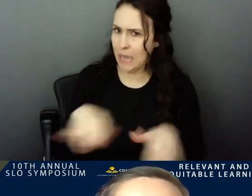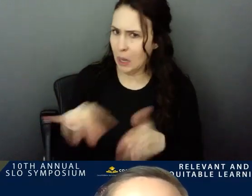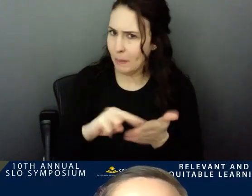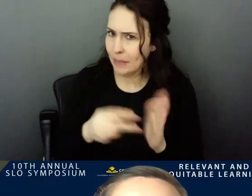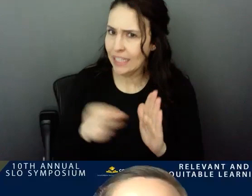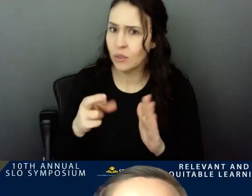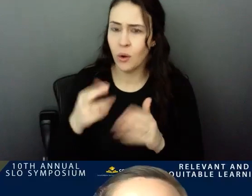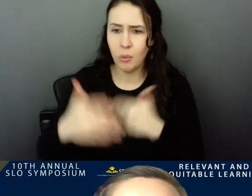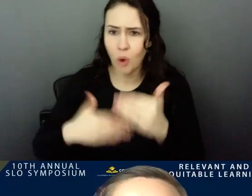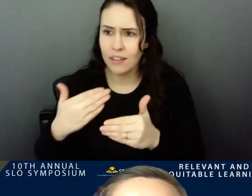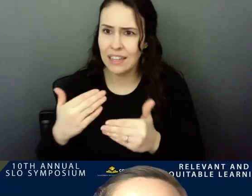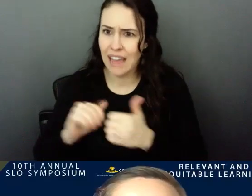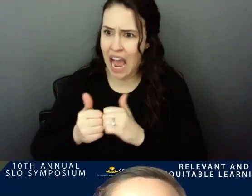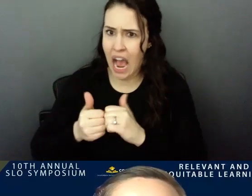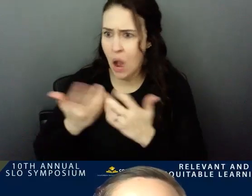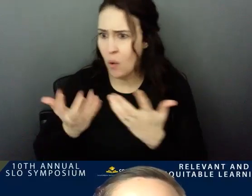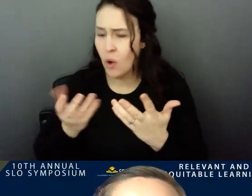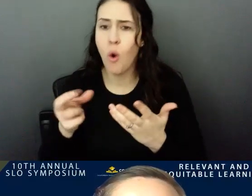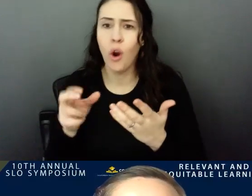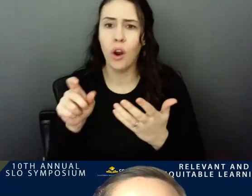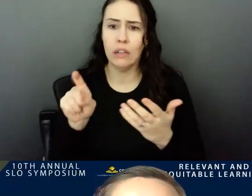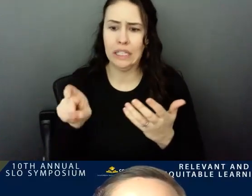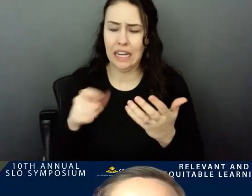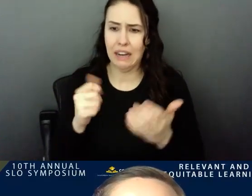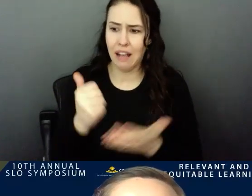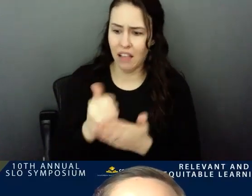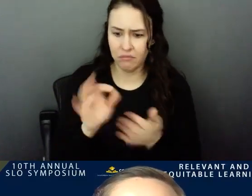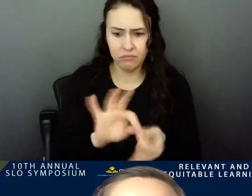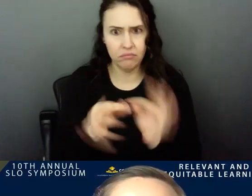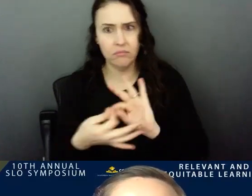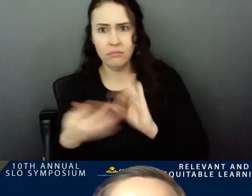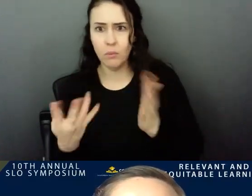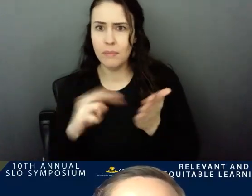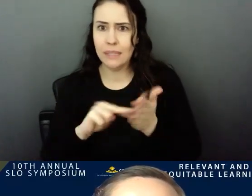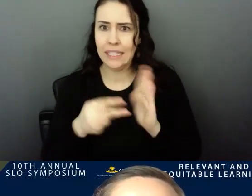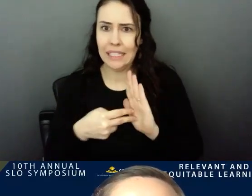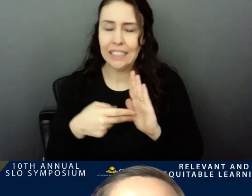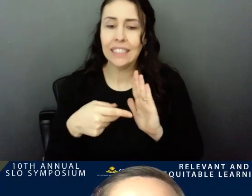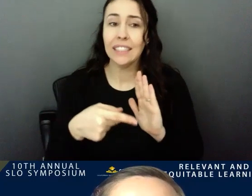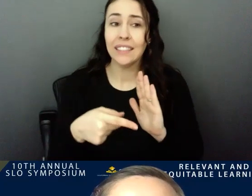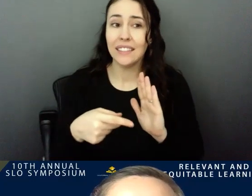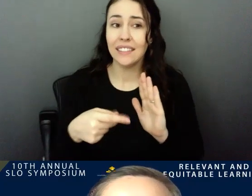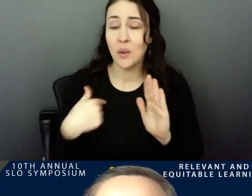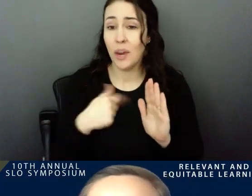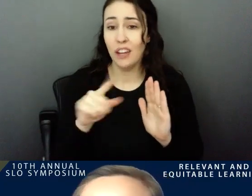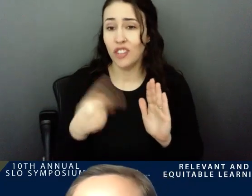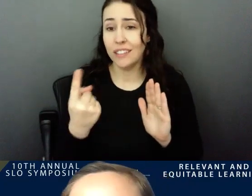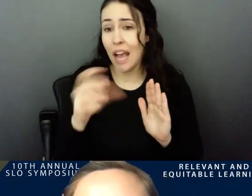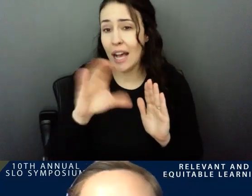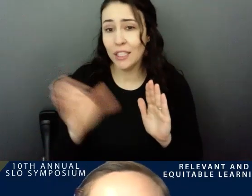forward with, or we need some interpretation, you know, we're just a Zoom away, you know, so we can